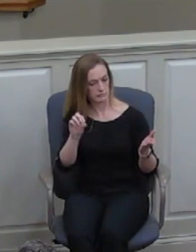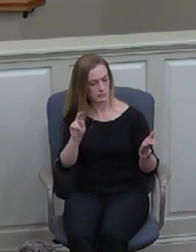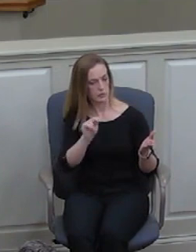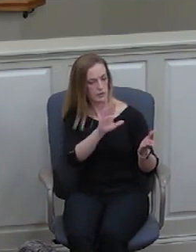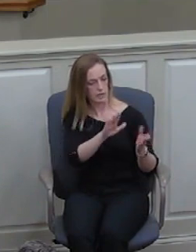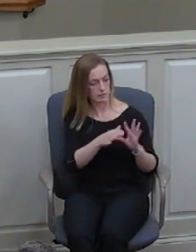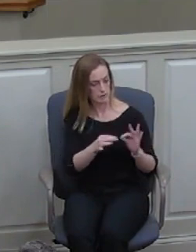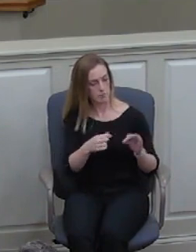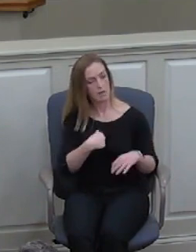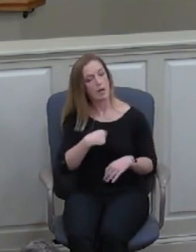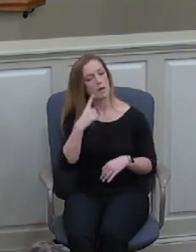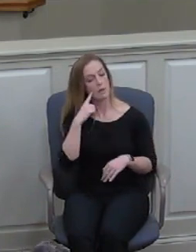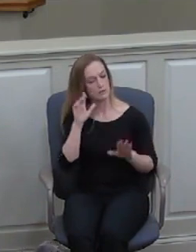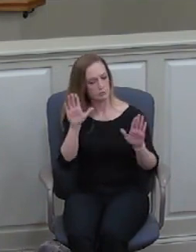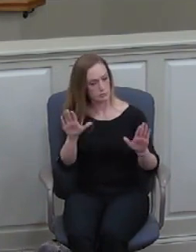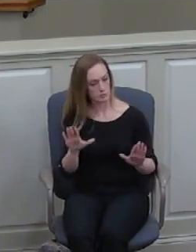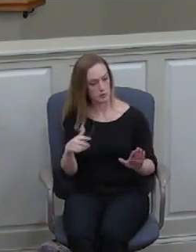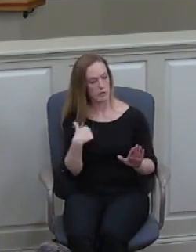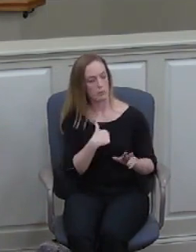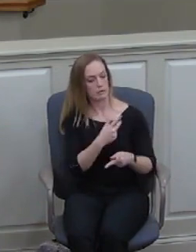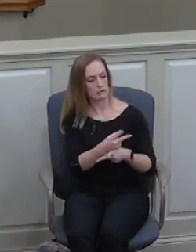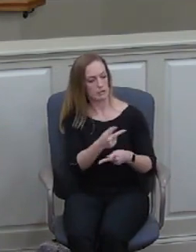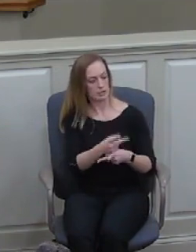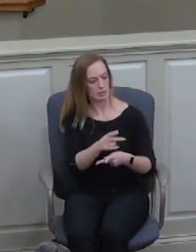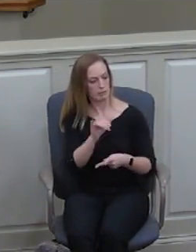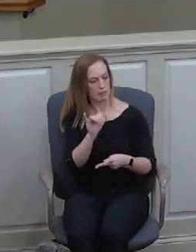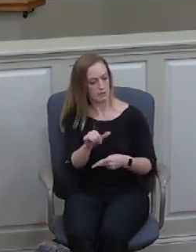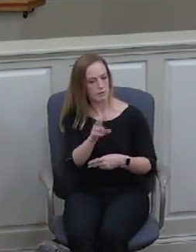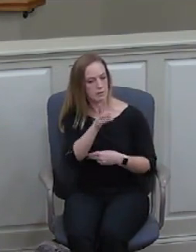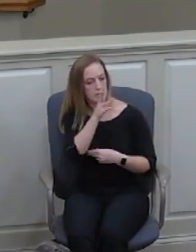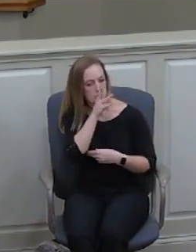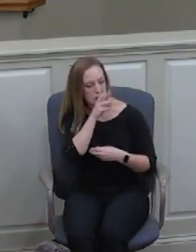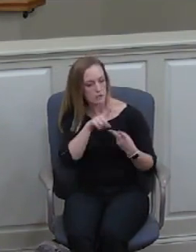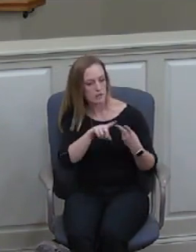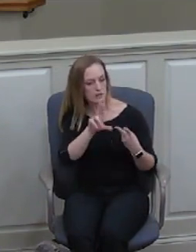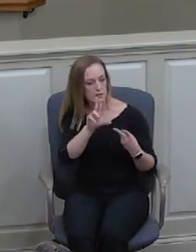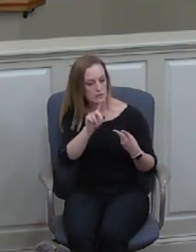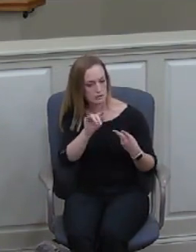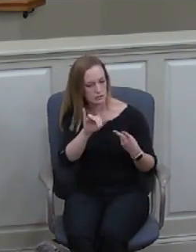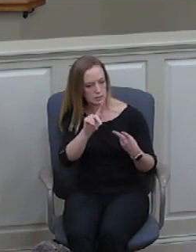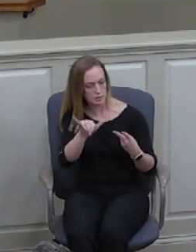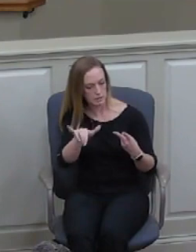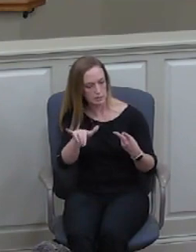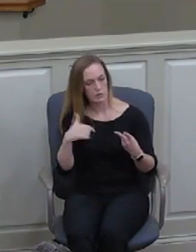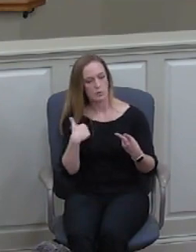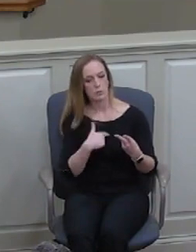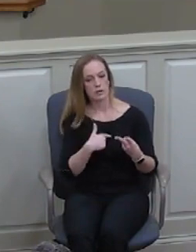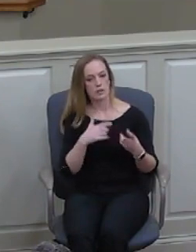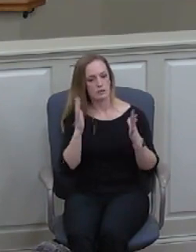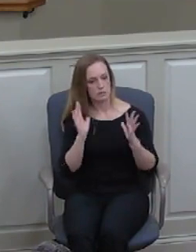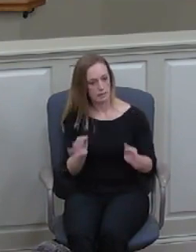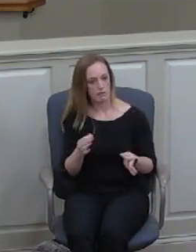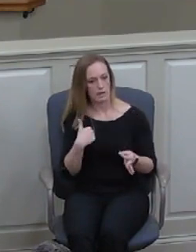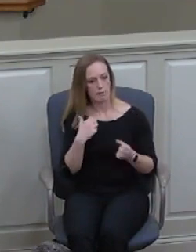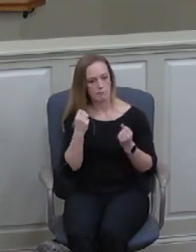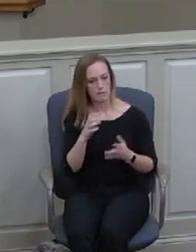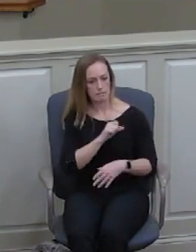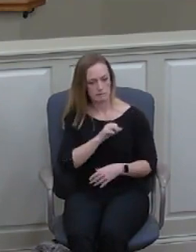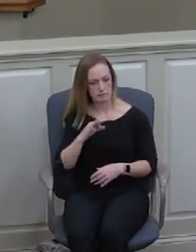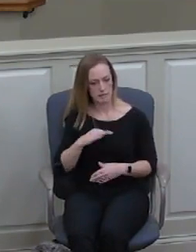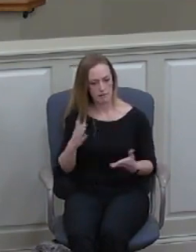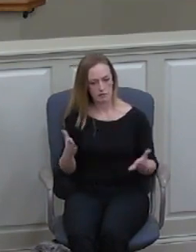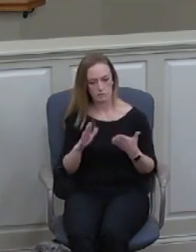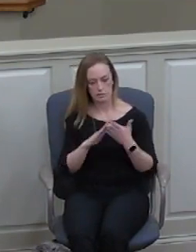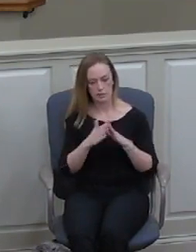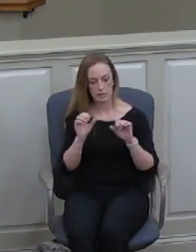great. You know, we're taking care of that. Certainly, we have a lot of staff in the city that cannot be locked down. So I wish